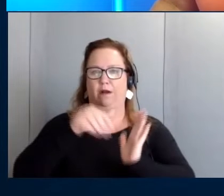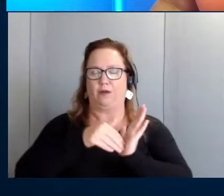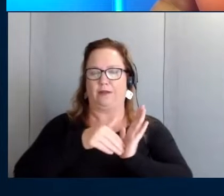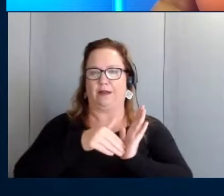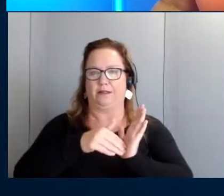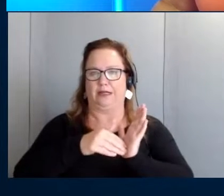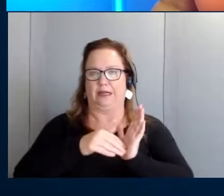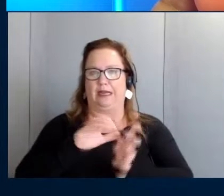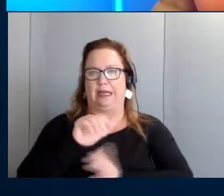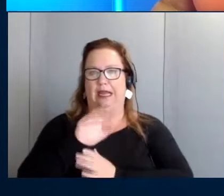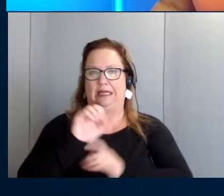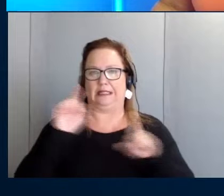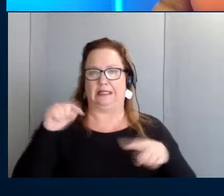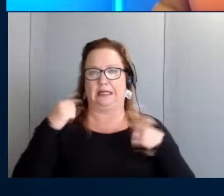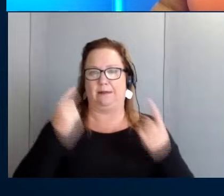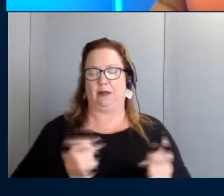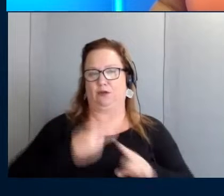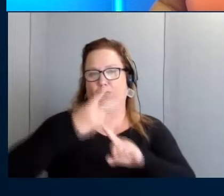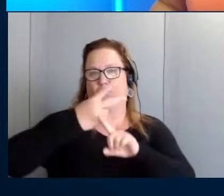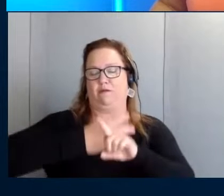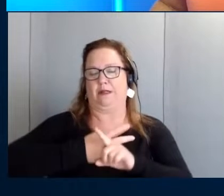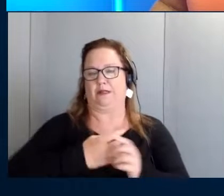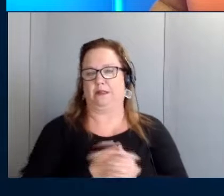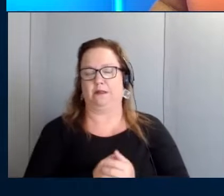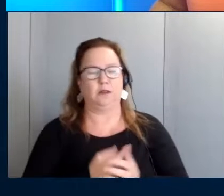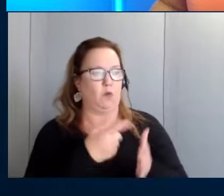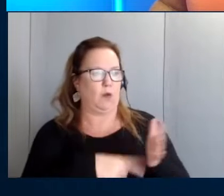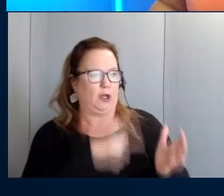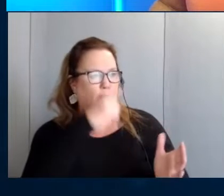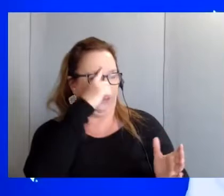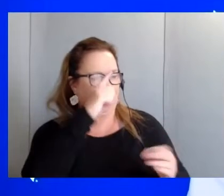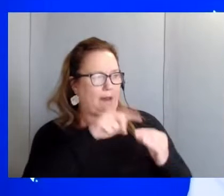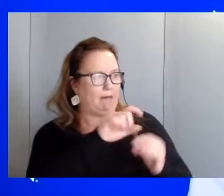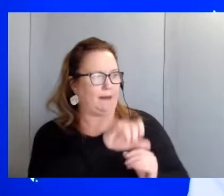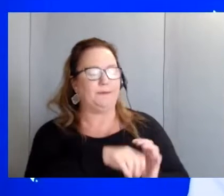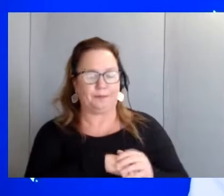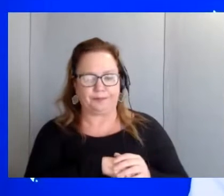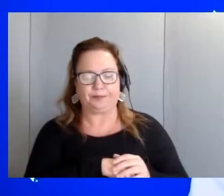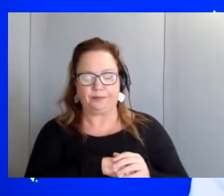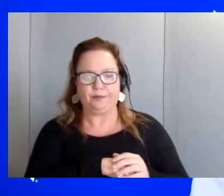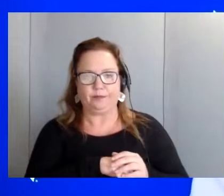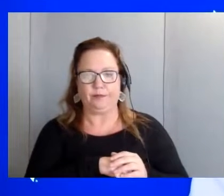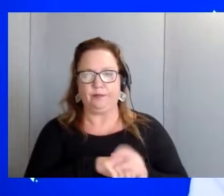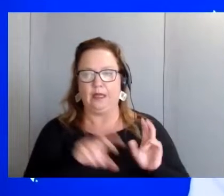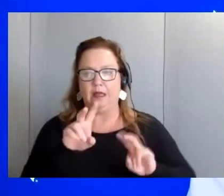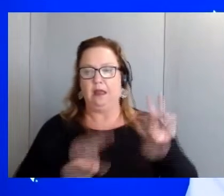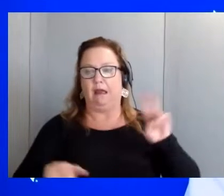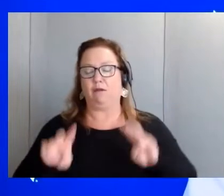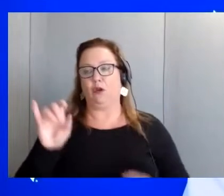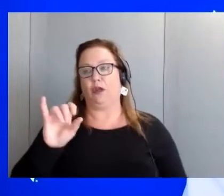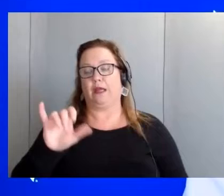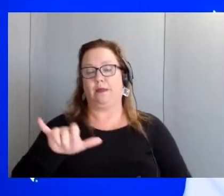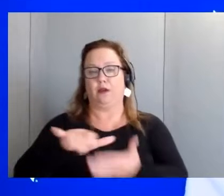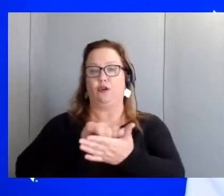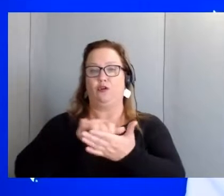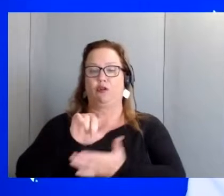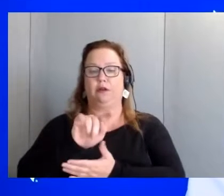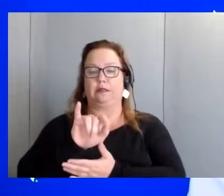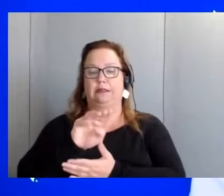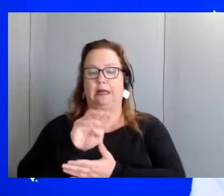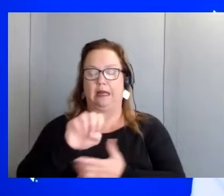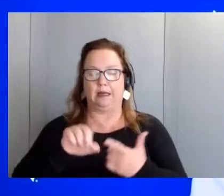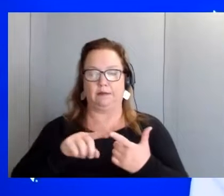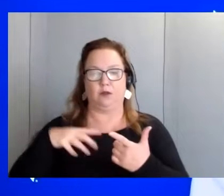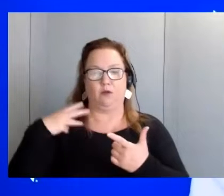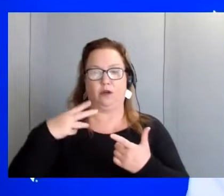first time in about 2 months. So what do you make of all that? Yeah, I think, again, I think if you look at things like the New York Times, Washington Post, you can